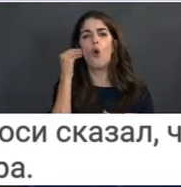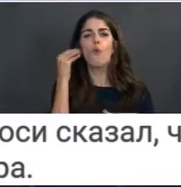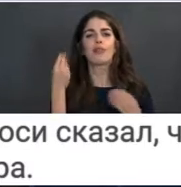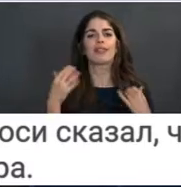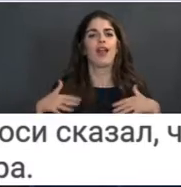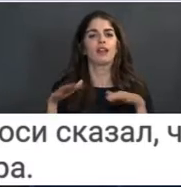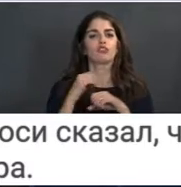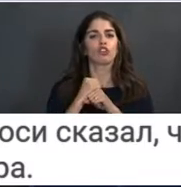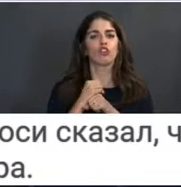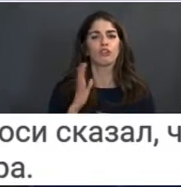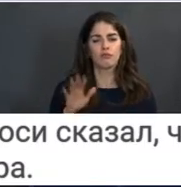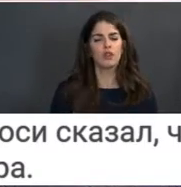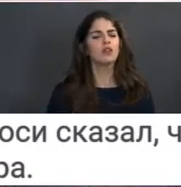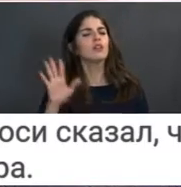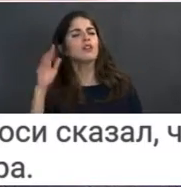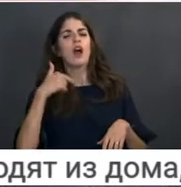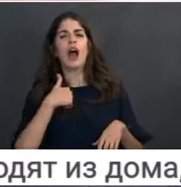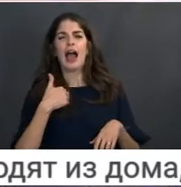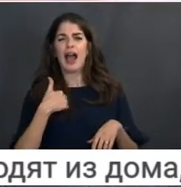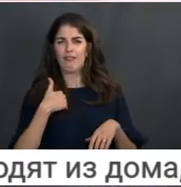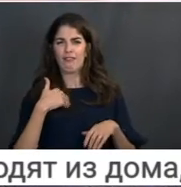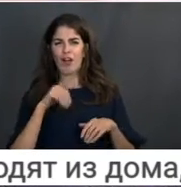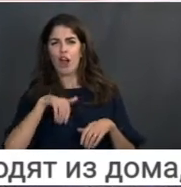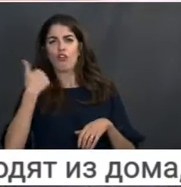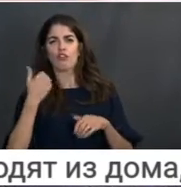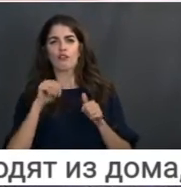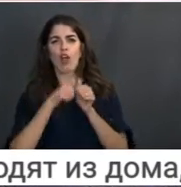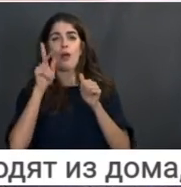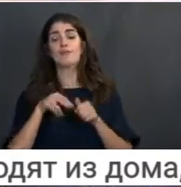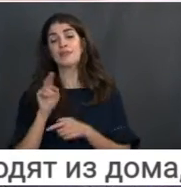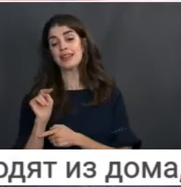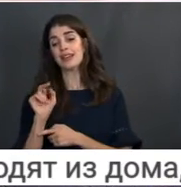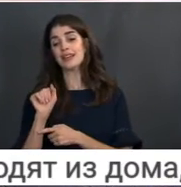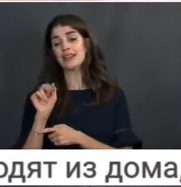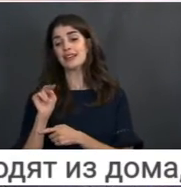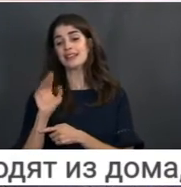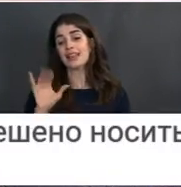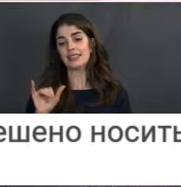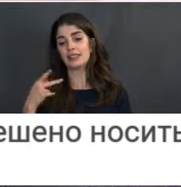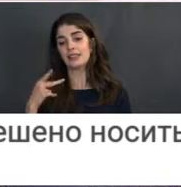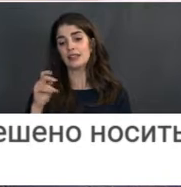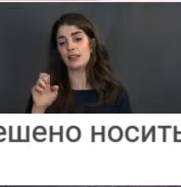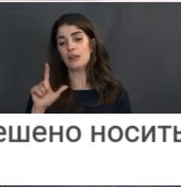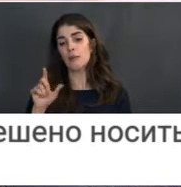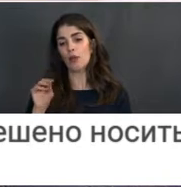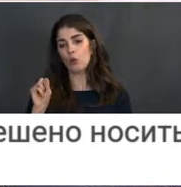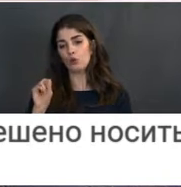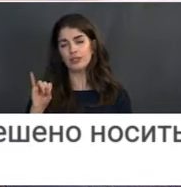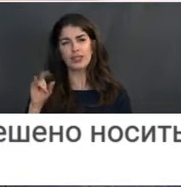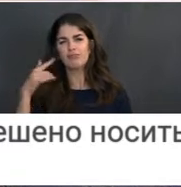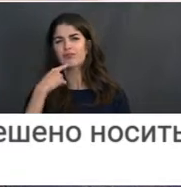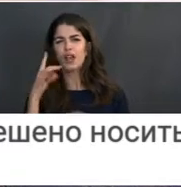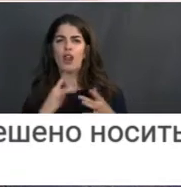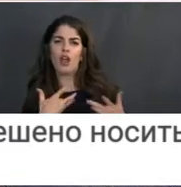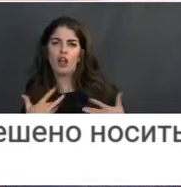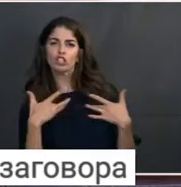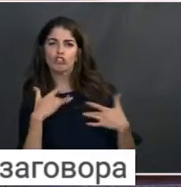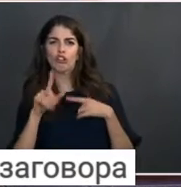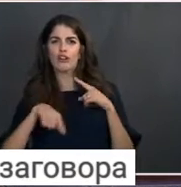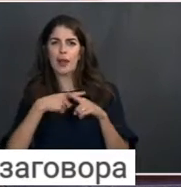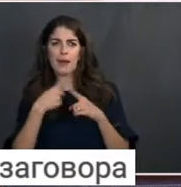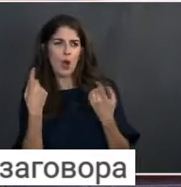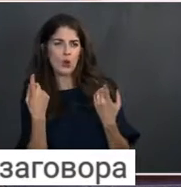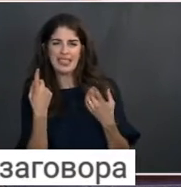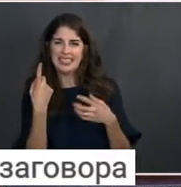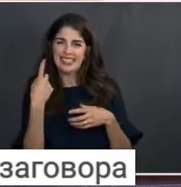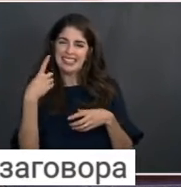Speaker Pelosi said, I believe it was yesterday, that she feels that threats are coming from inside the House, with other members being allowed to carry guns. Of